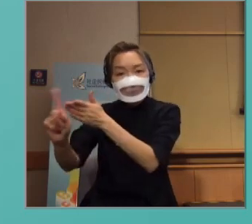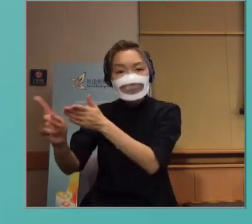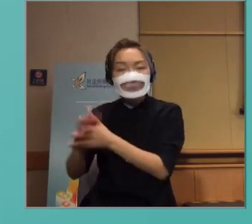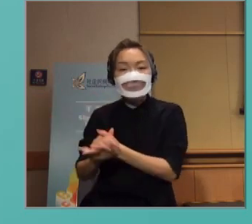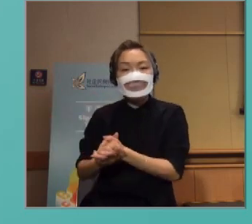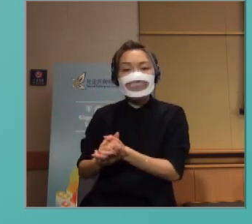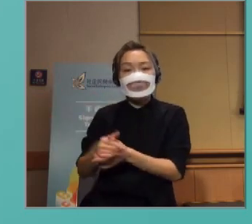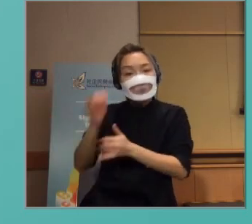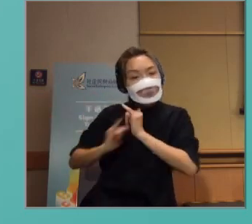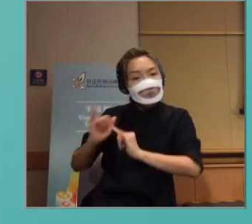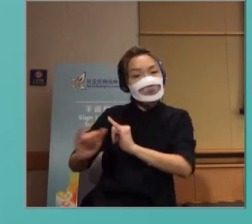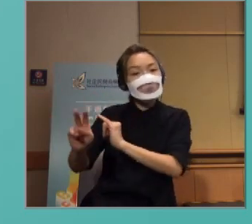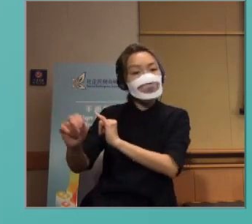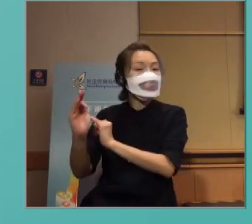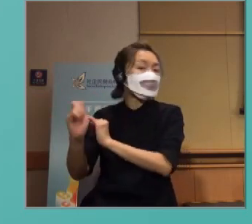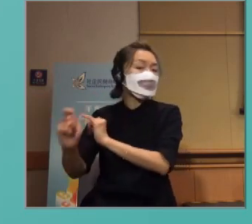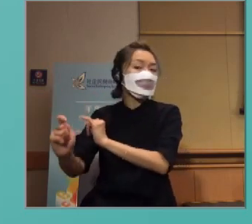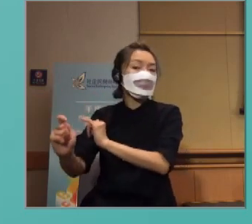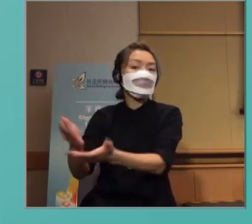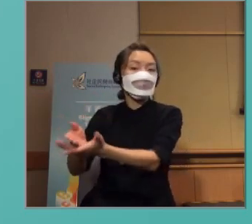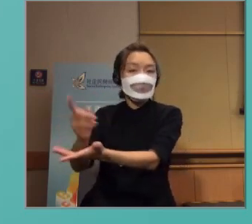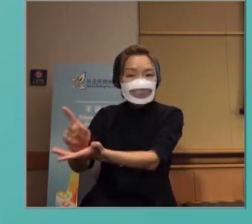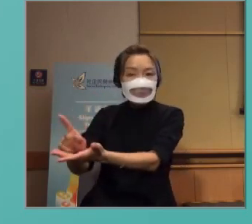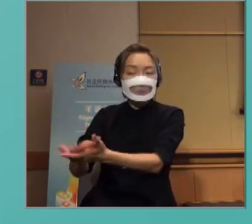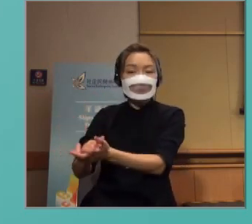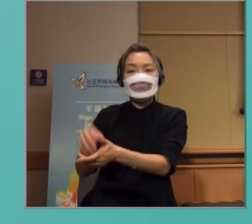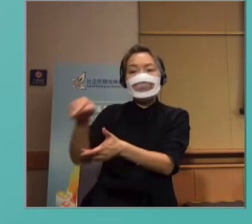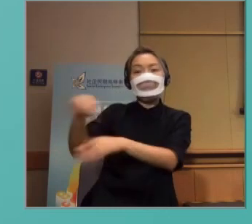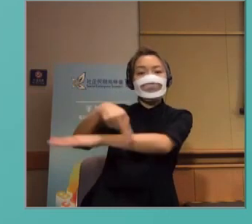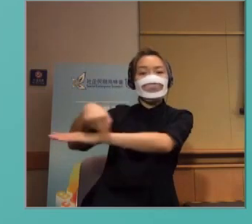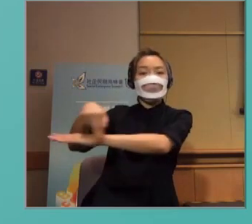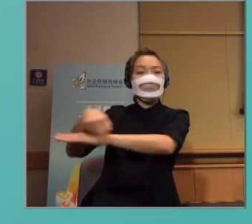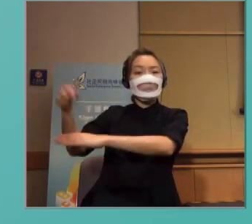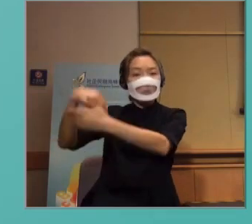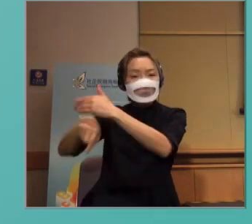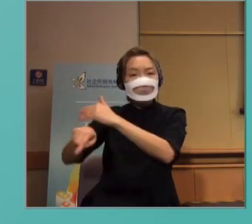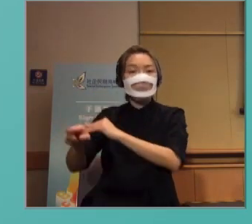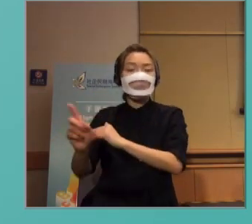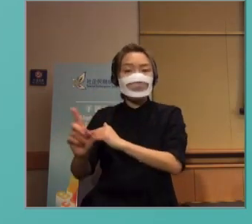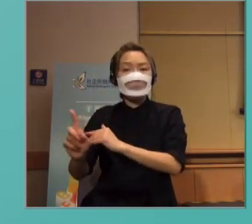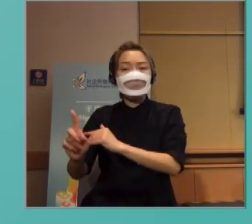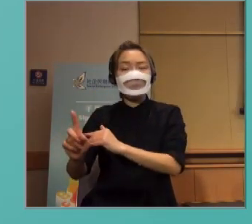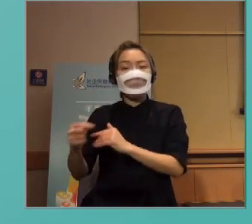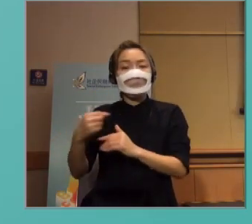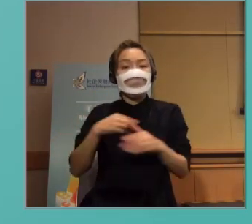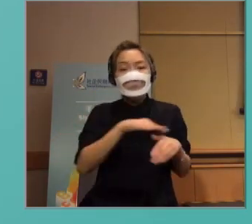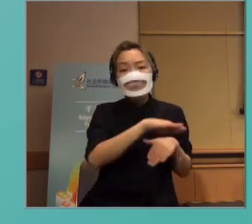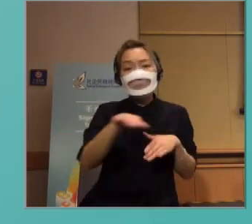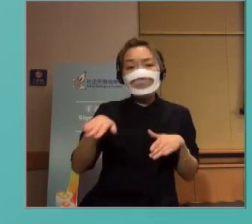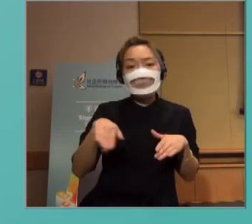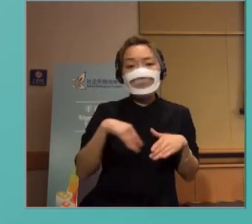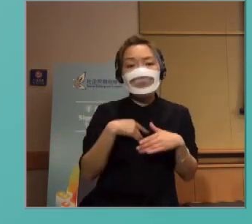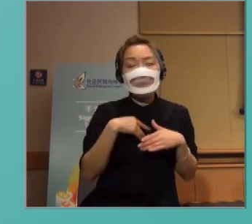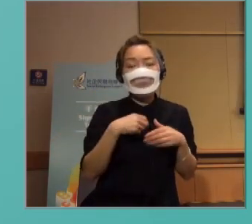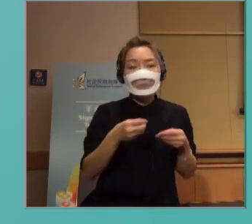NFTs. In this particular project, we have issued a collection of DOTs for a